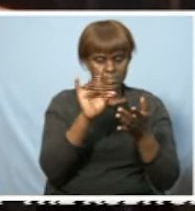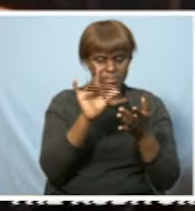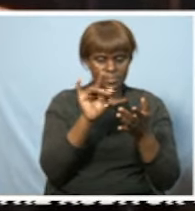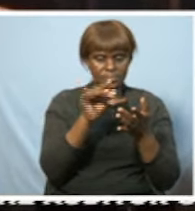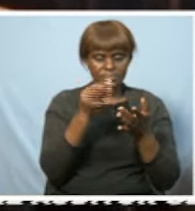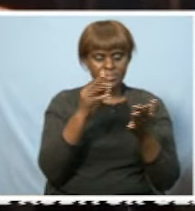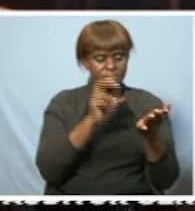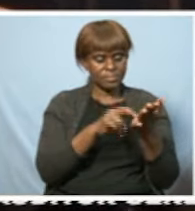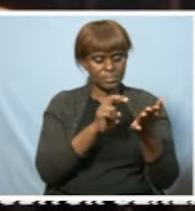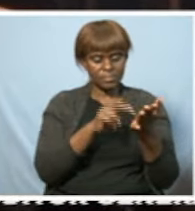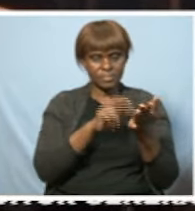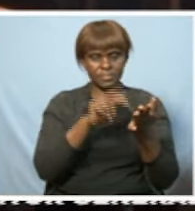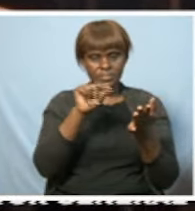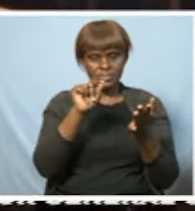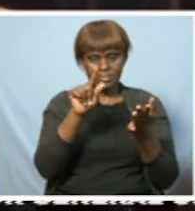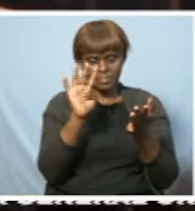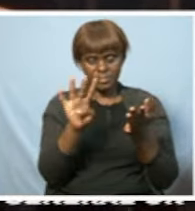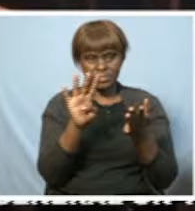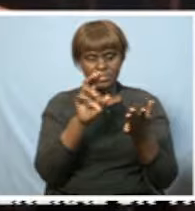November 2024.